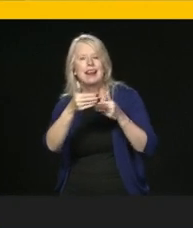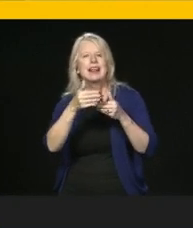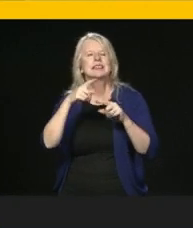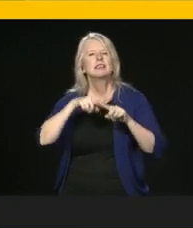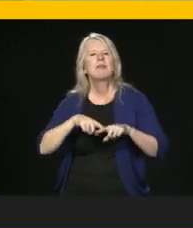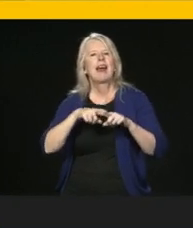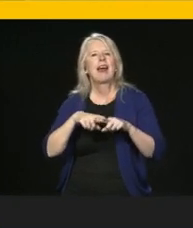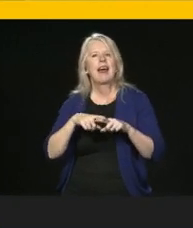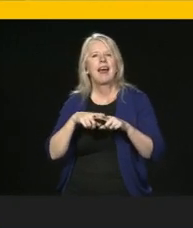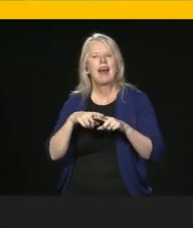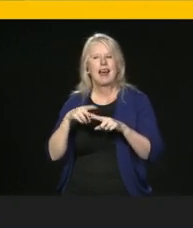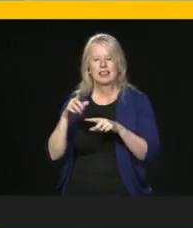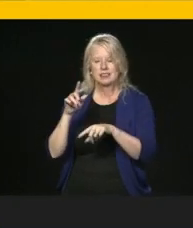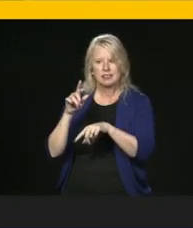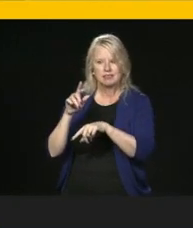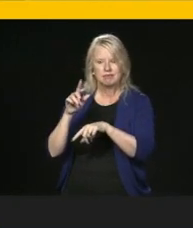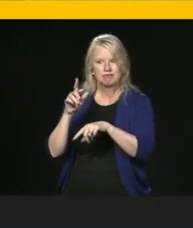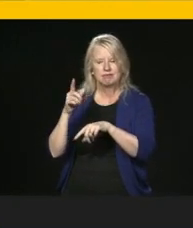first appeared